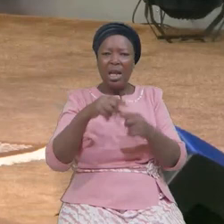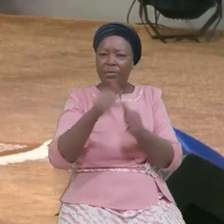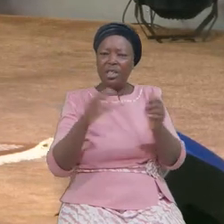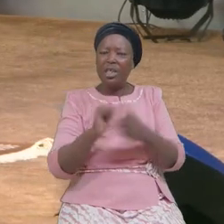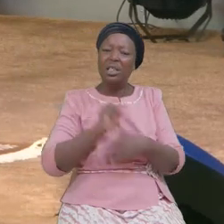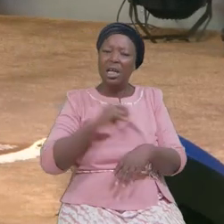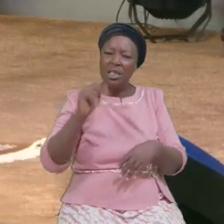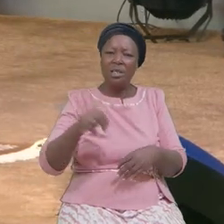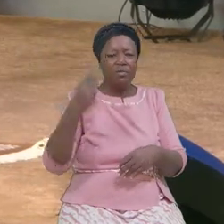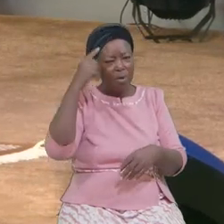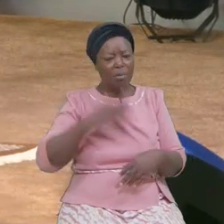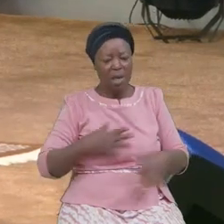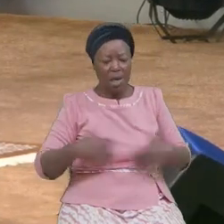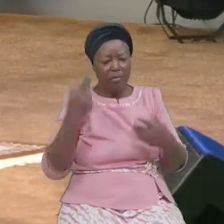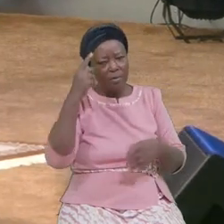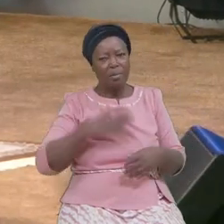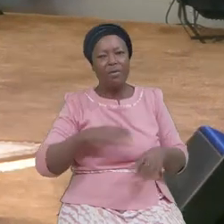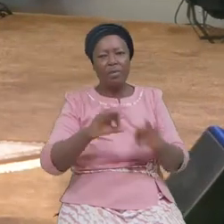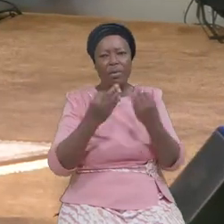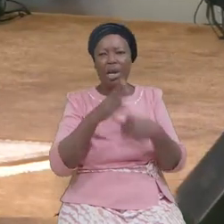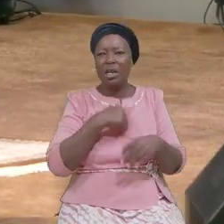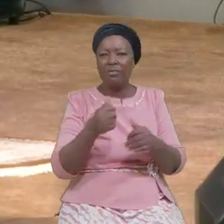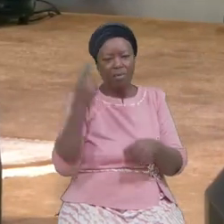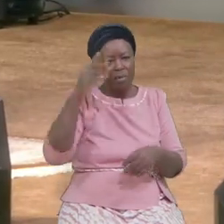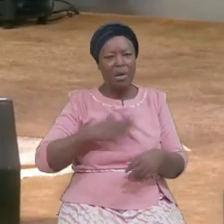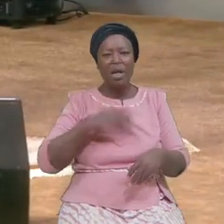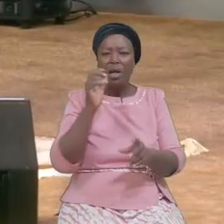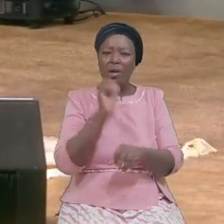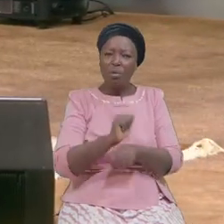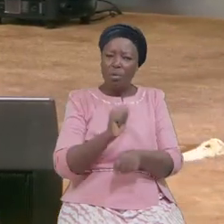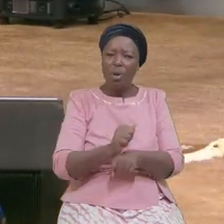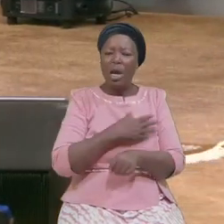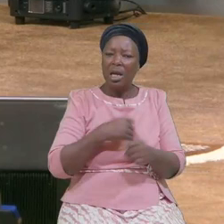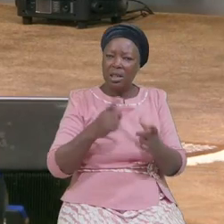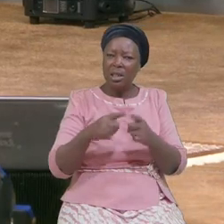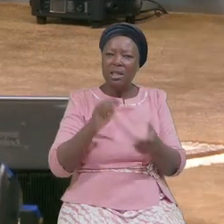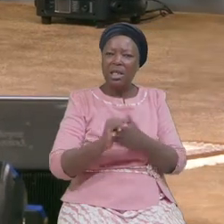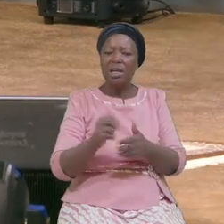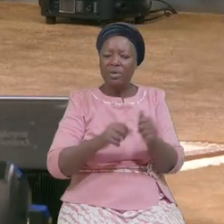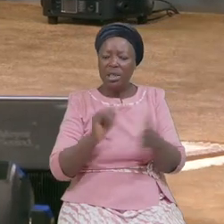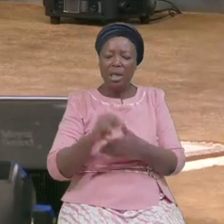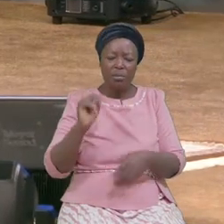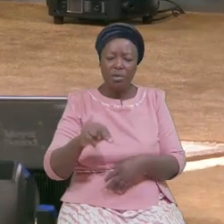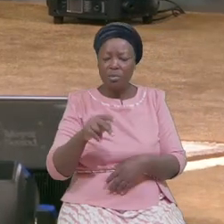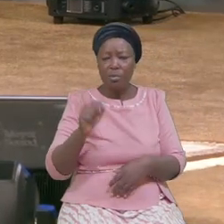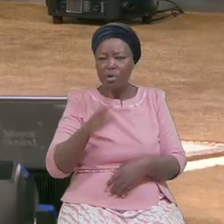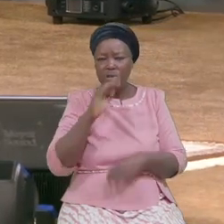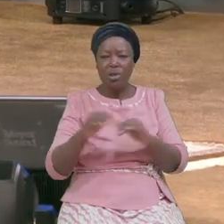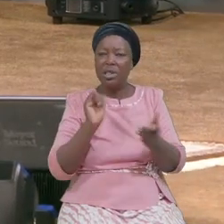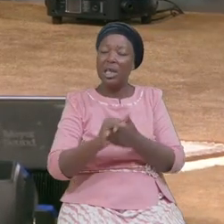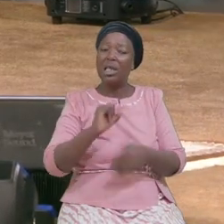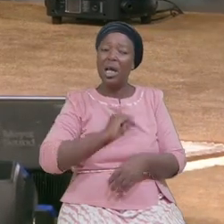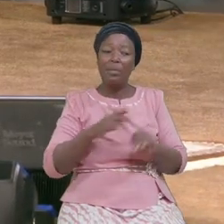life, for my family, and for my ministry, that everything will be done, that I may see the goodness and the good of